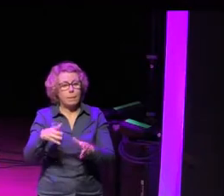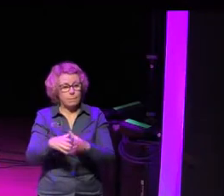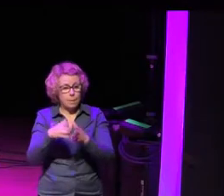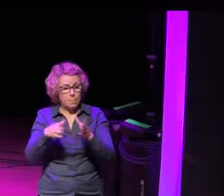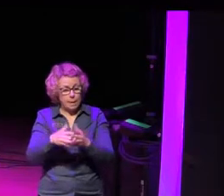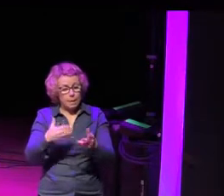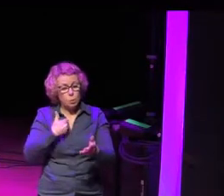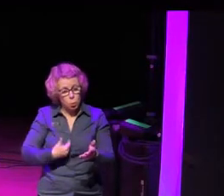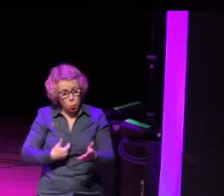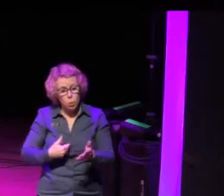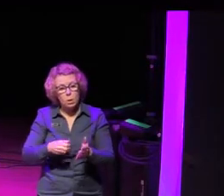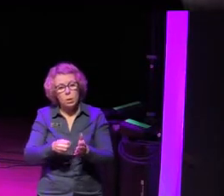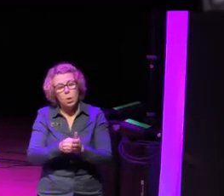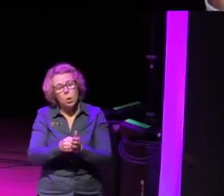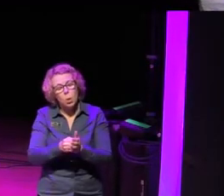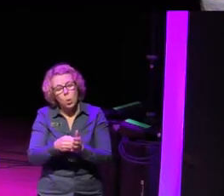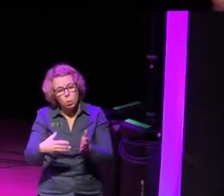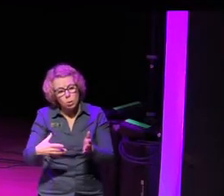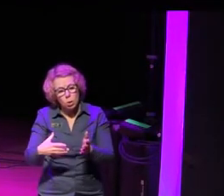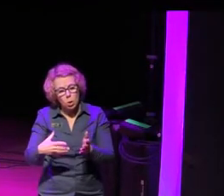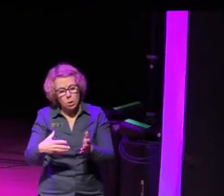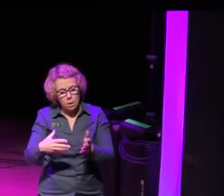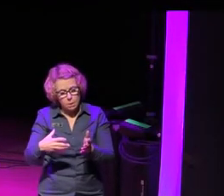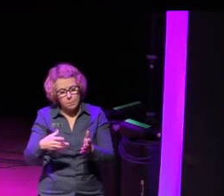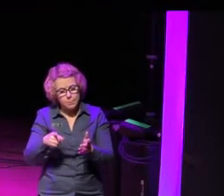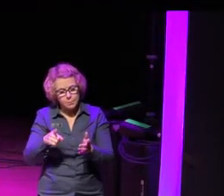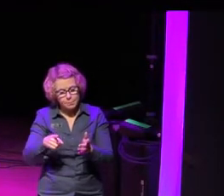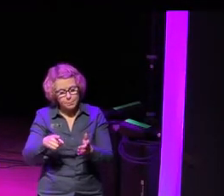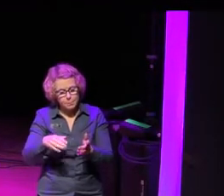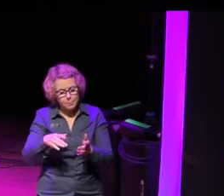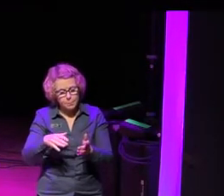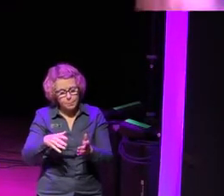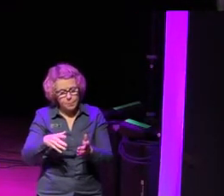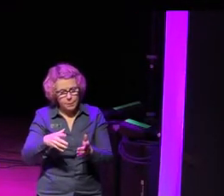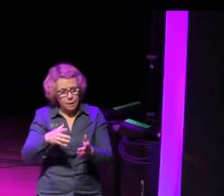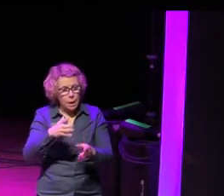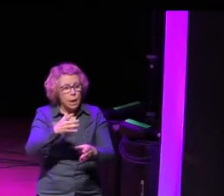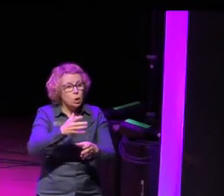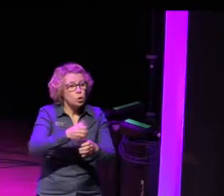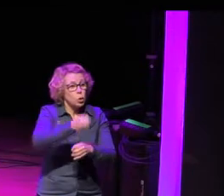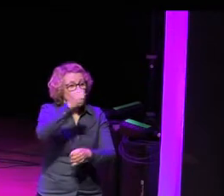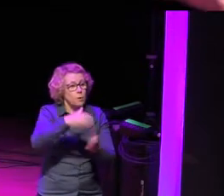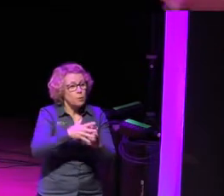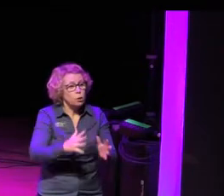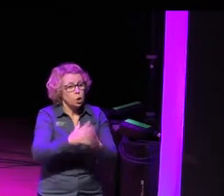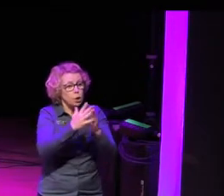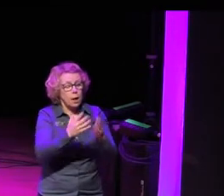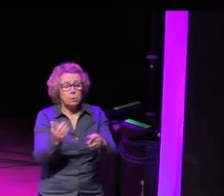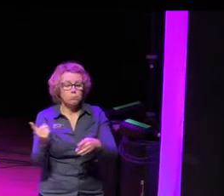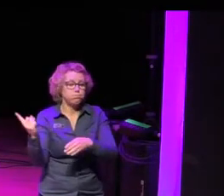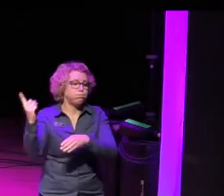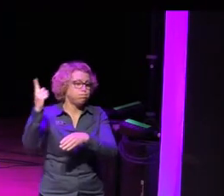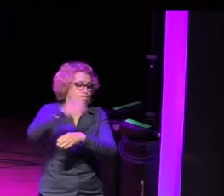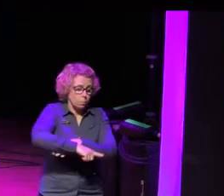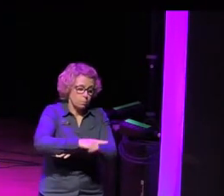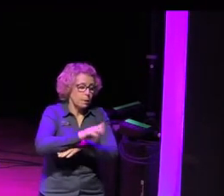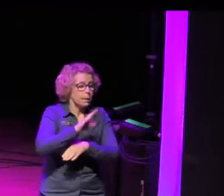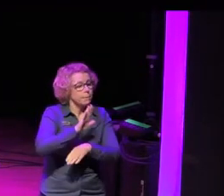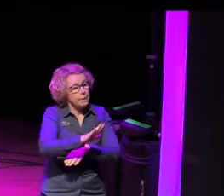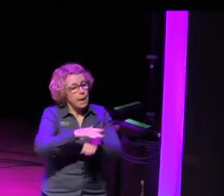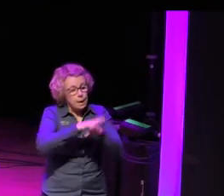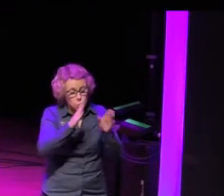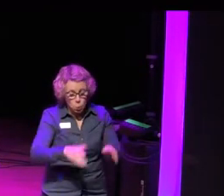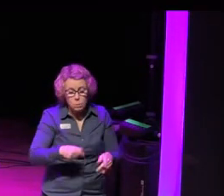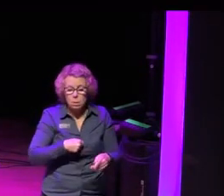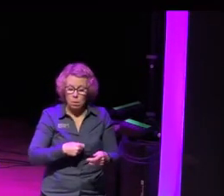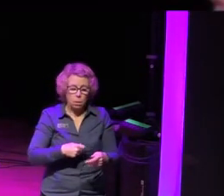died because the tower of the church fell into the house and sort of killed the entire